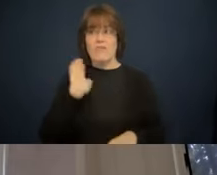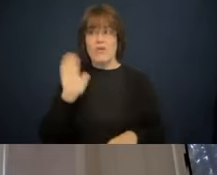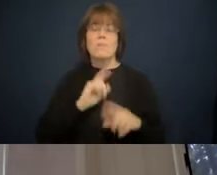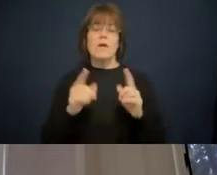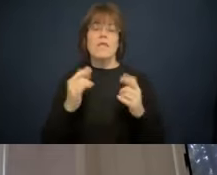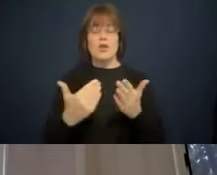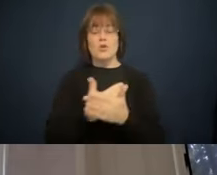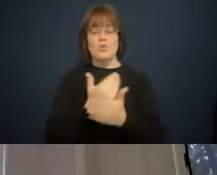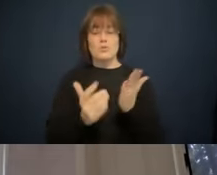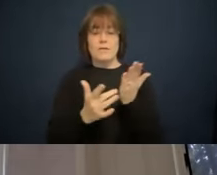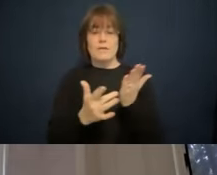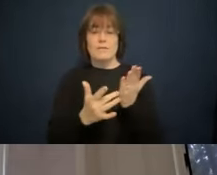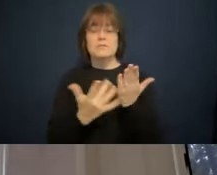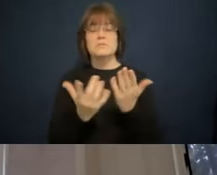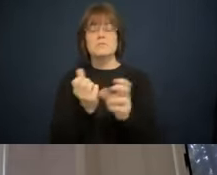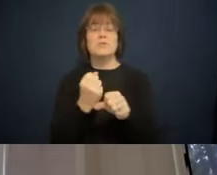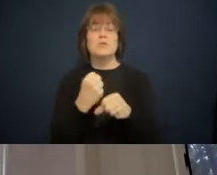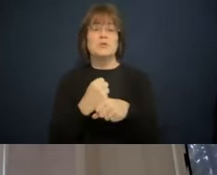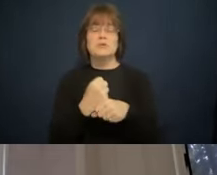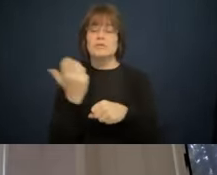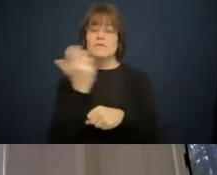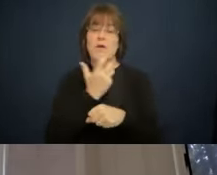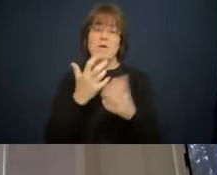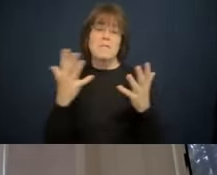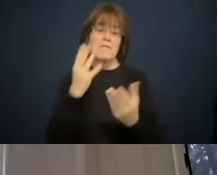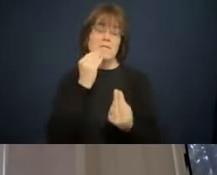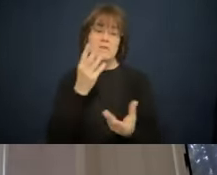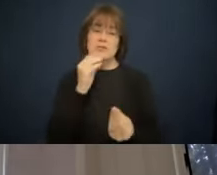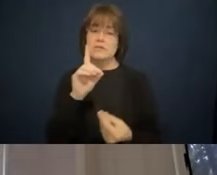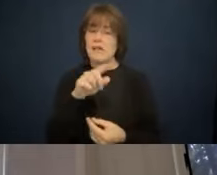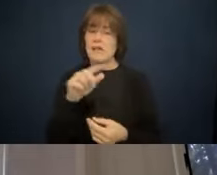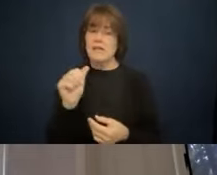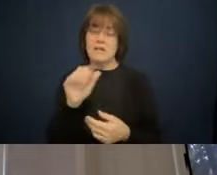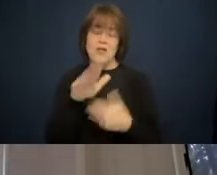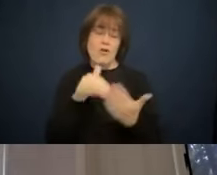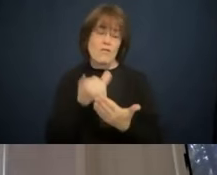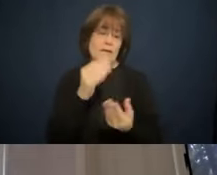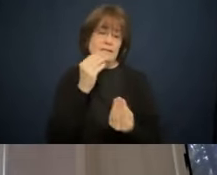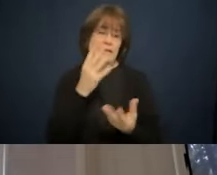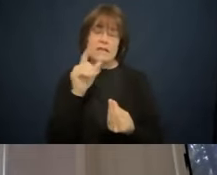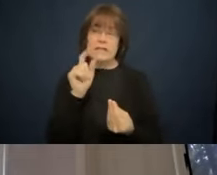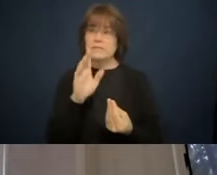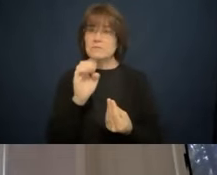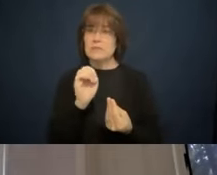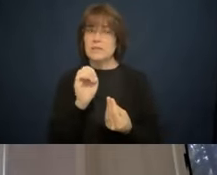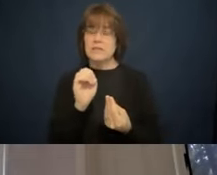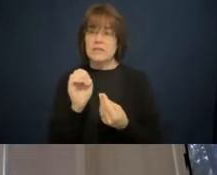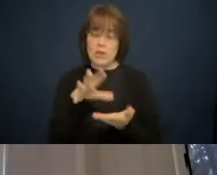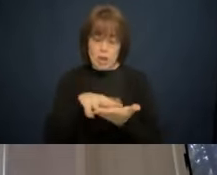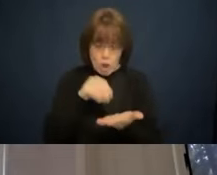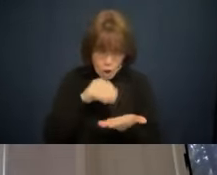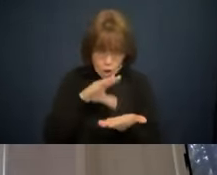these new technologies produce just a phenomenal amount of data. And all that data needs to be acquired, it